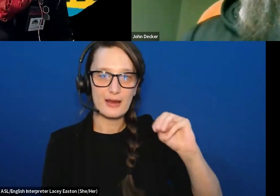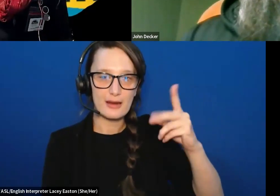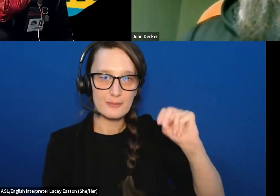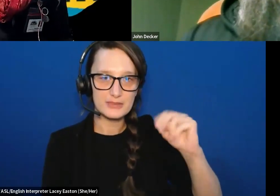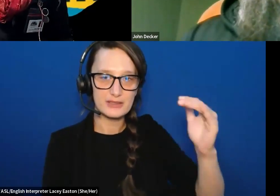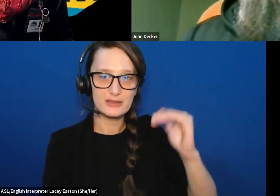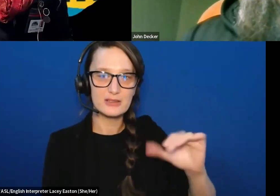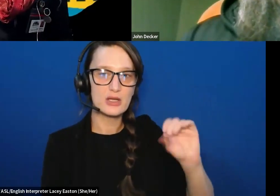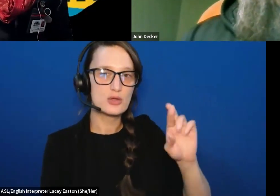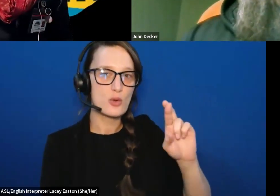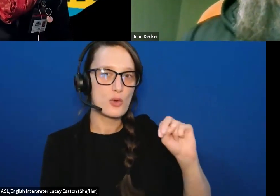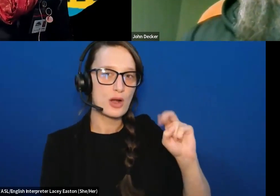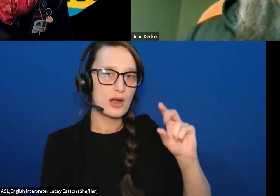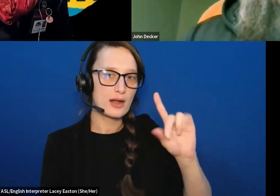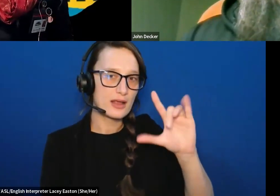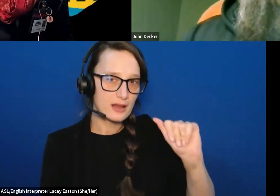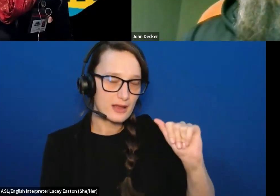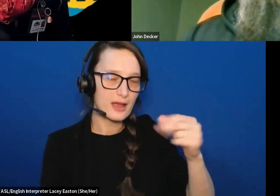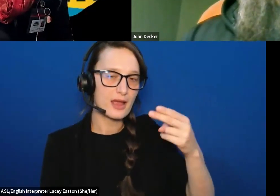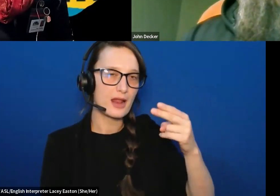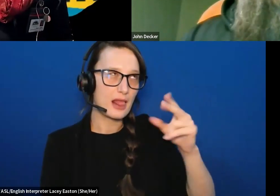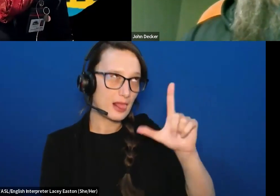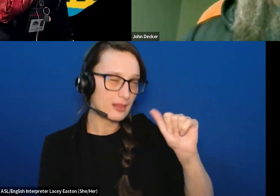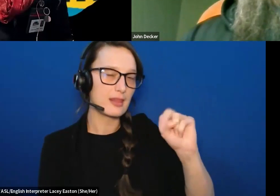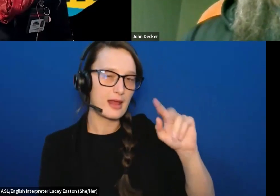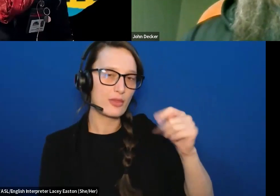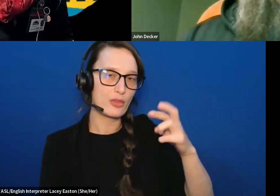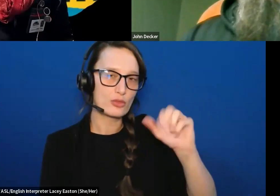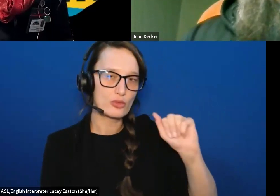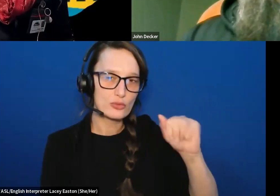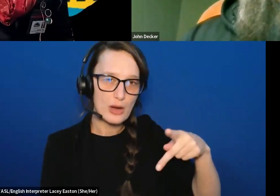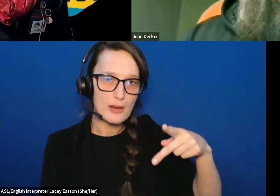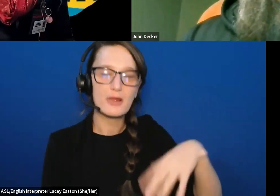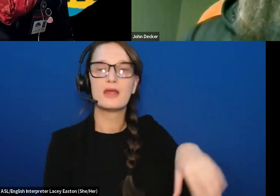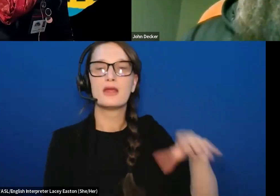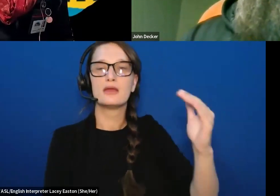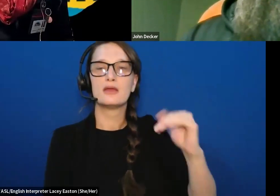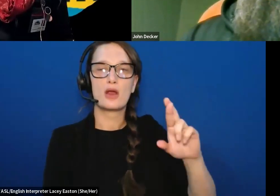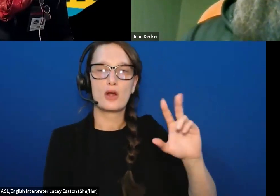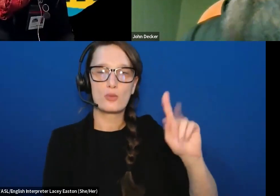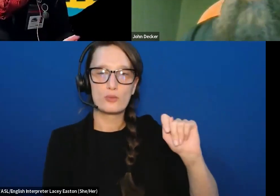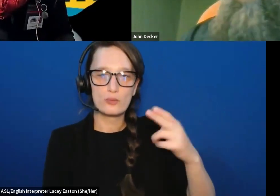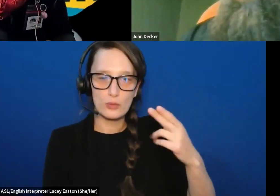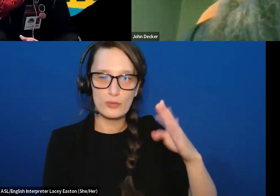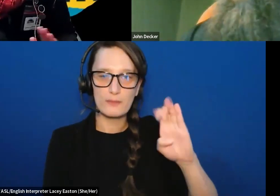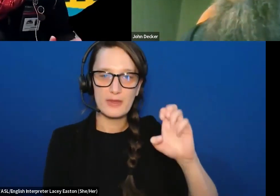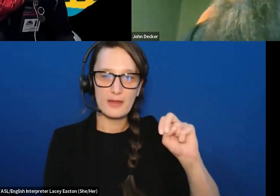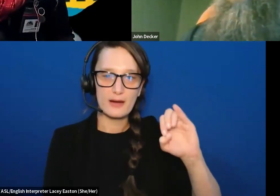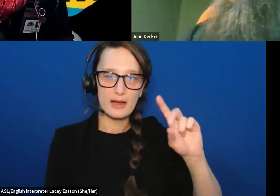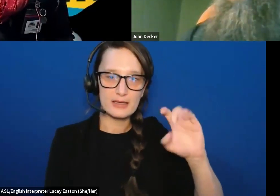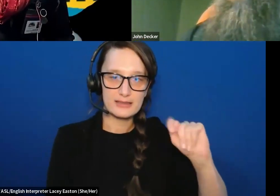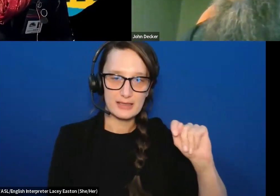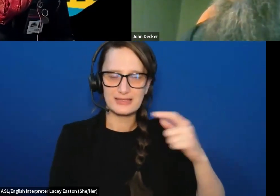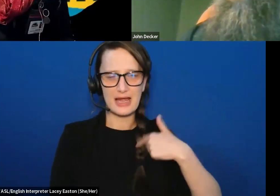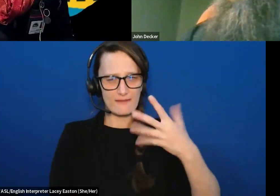Rudolph, and Ruth Benedict. I put an effort, or made an effort, to include as much